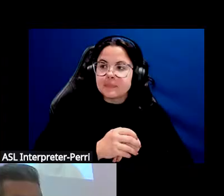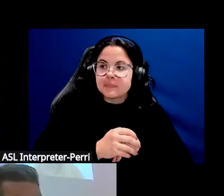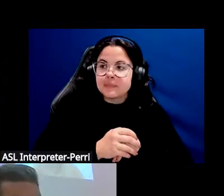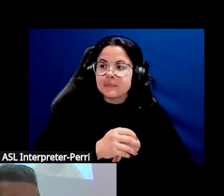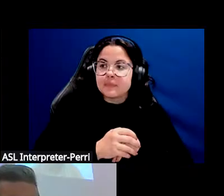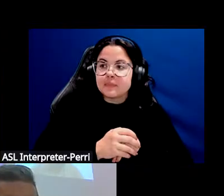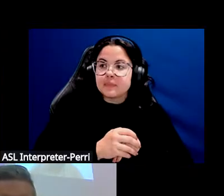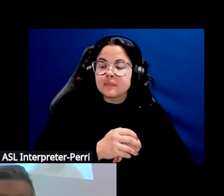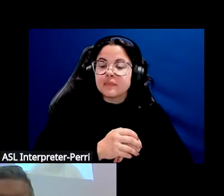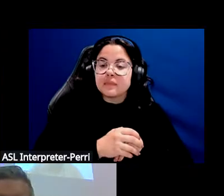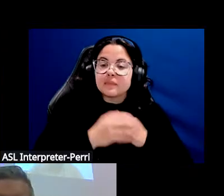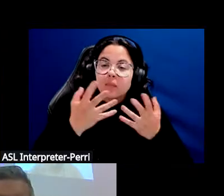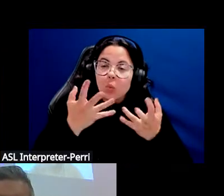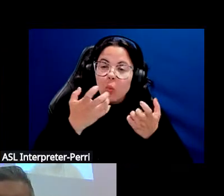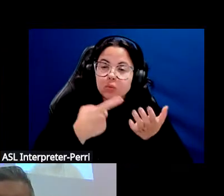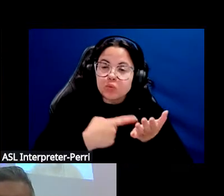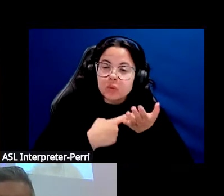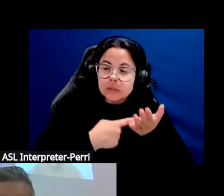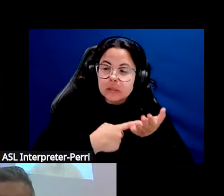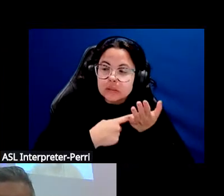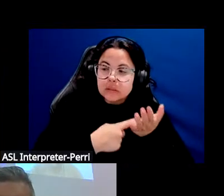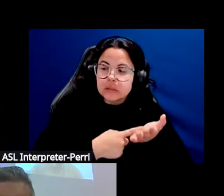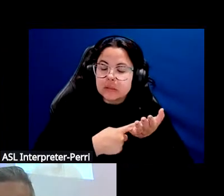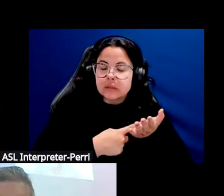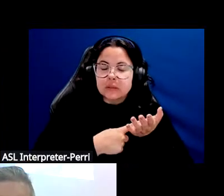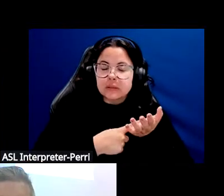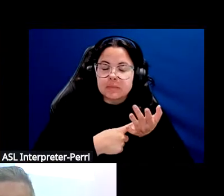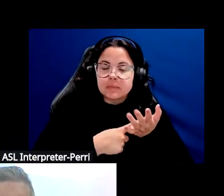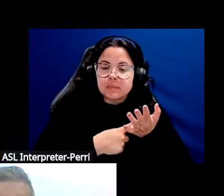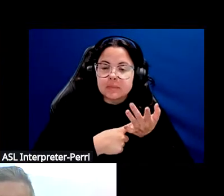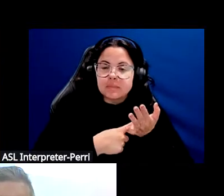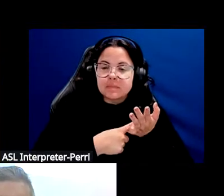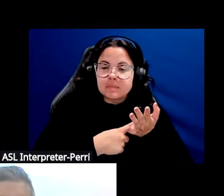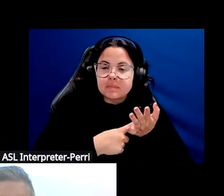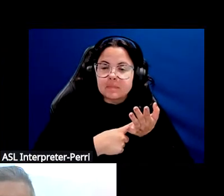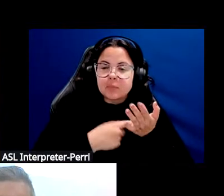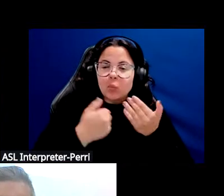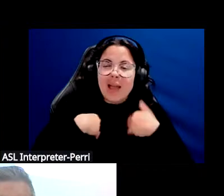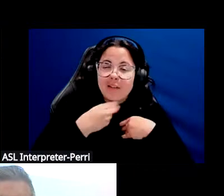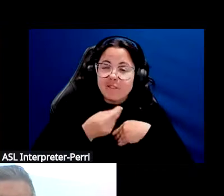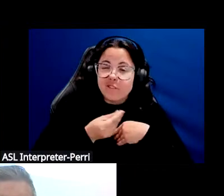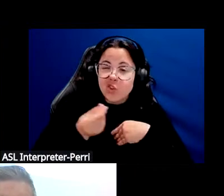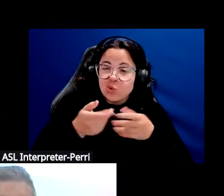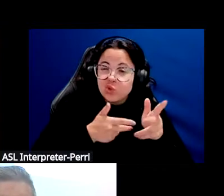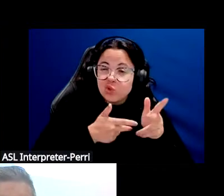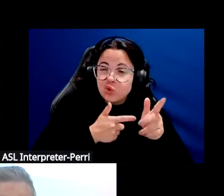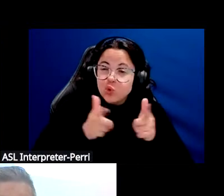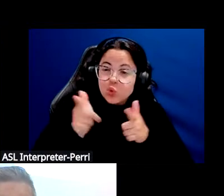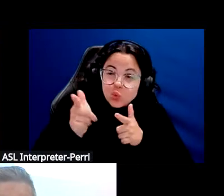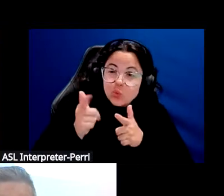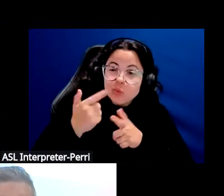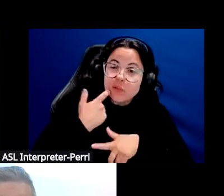I want to talk about, um, also we had a couple of shootings here,